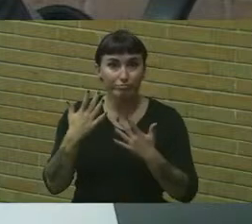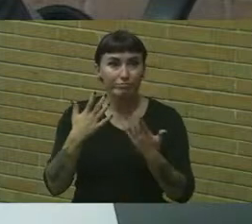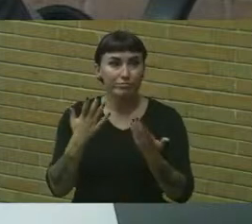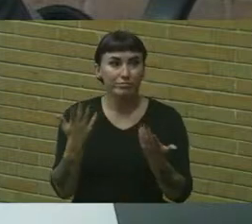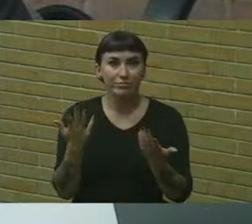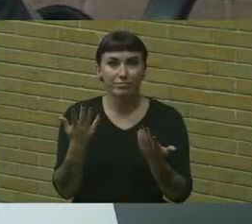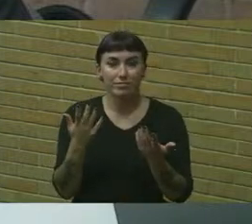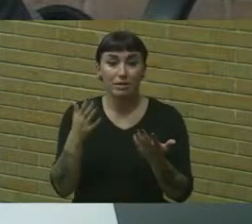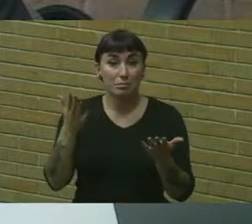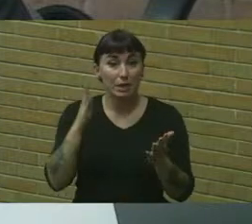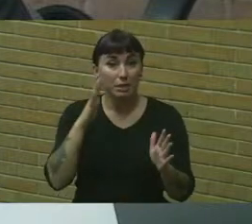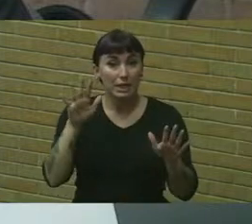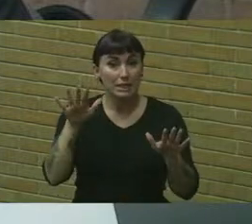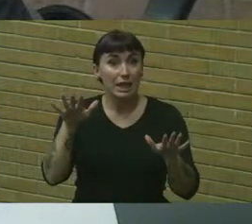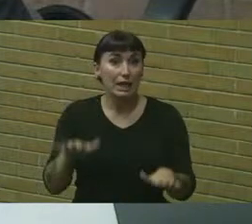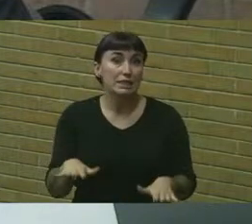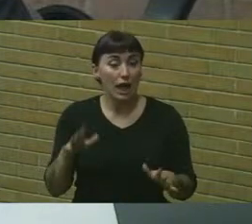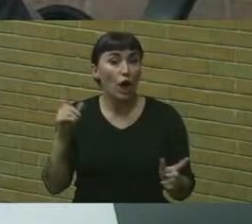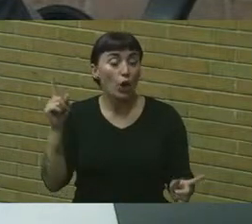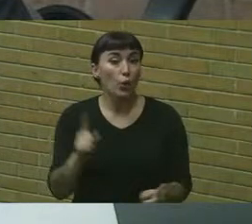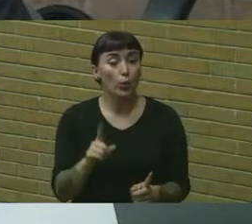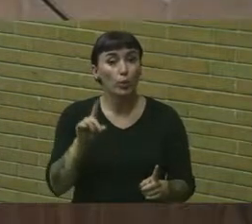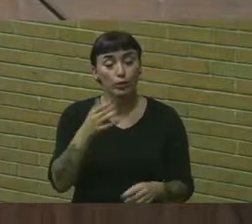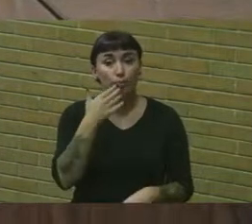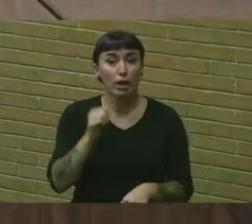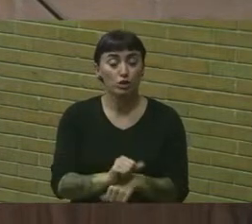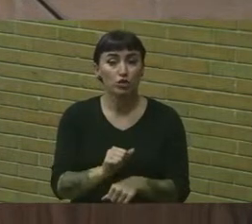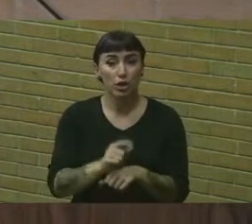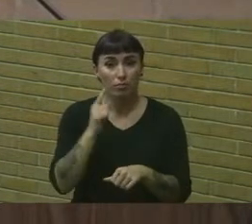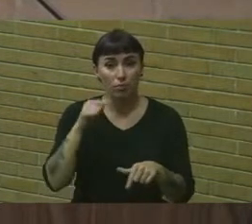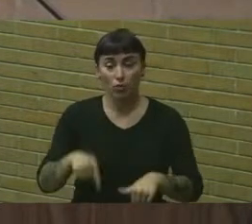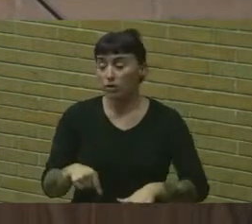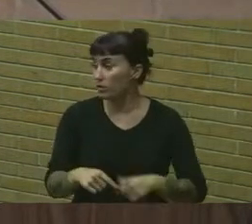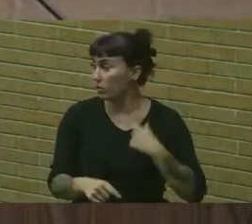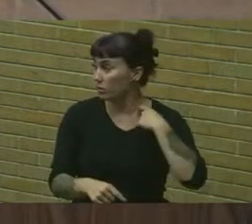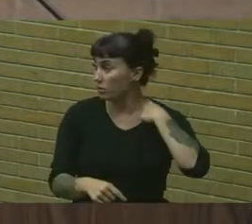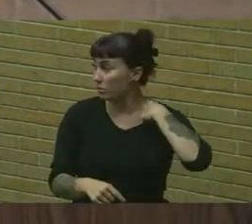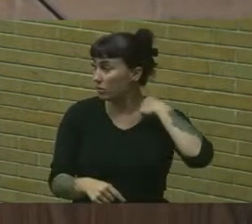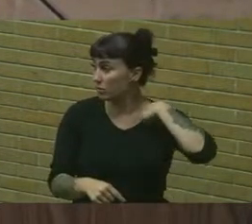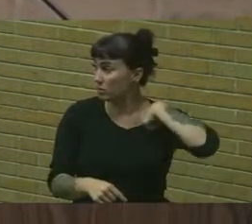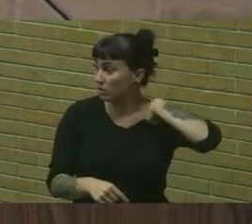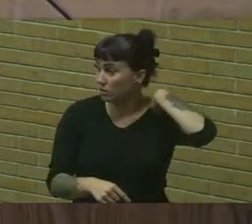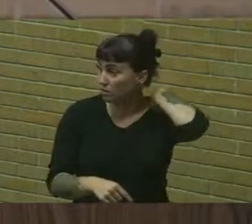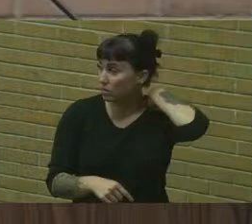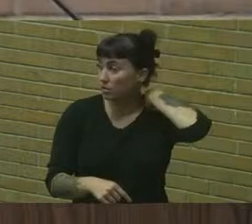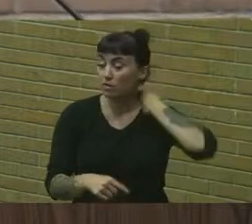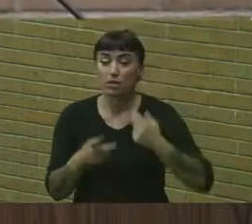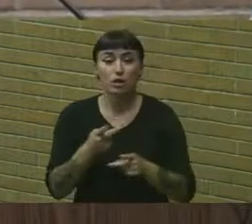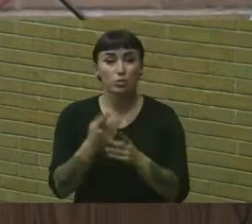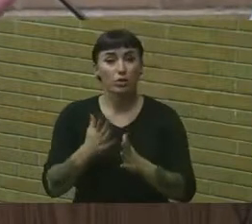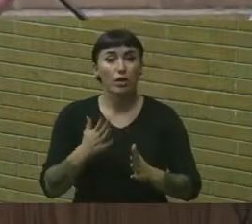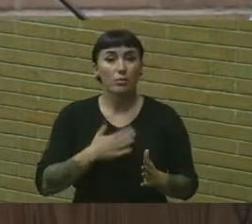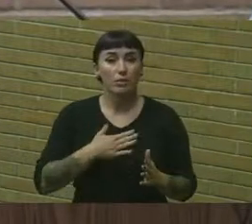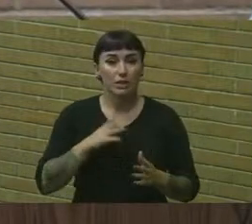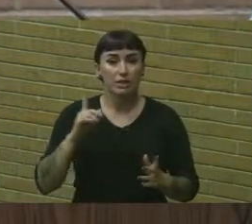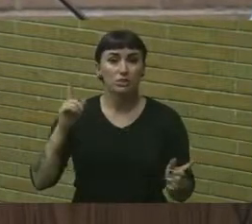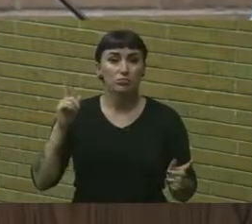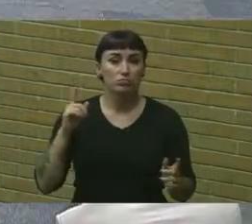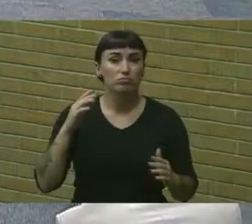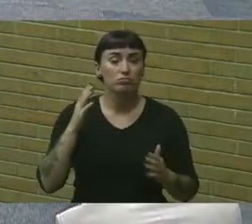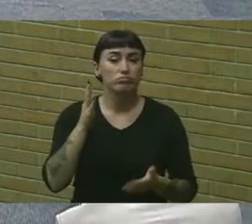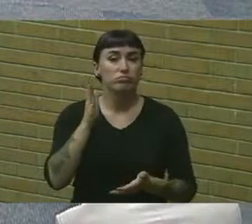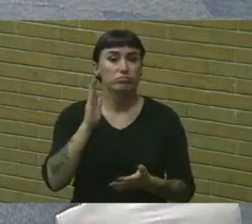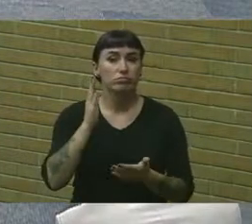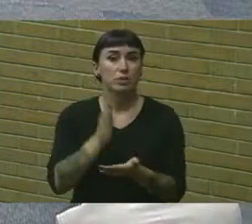should take it down a notch and do a better job for Mr. Underberg, please refrain from personal attacks. Is that a personal attack?